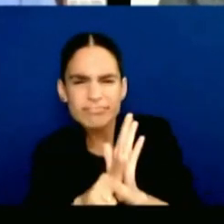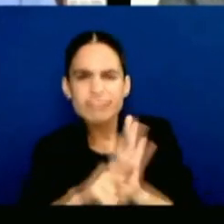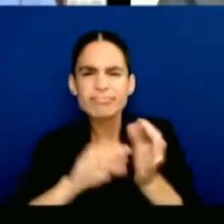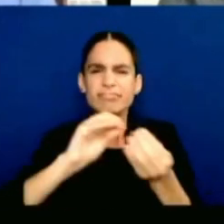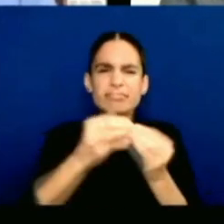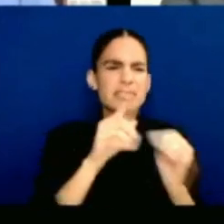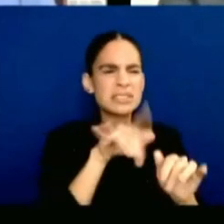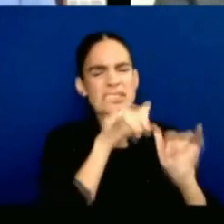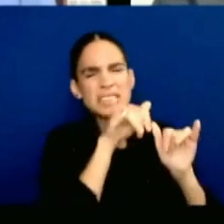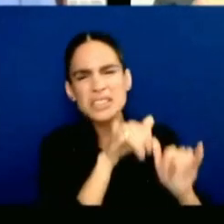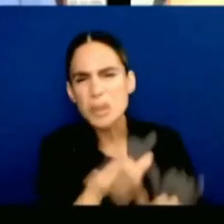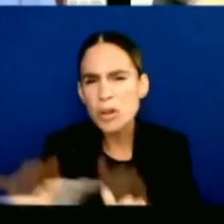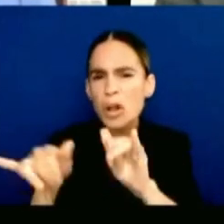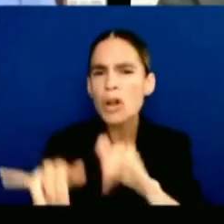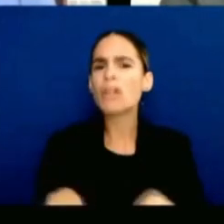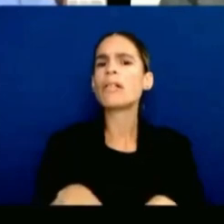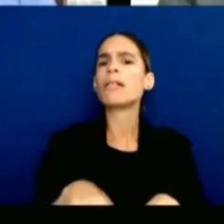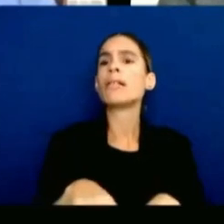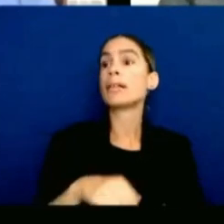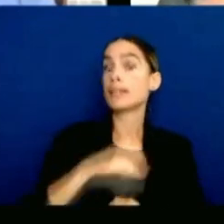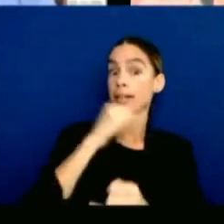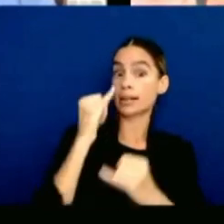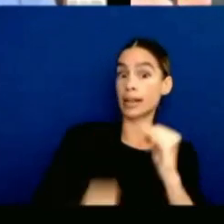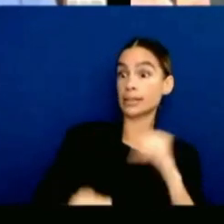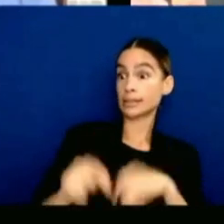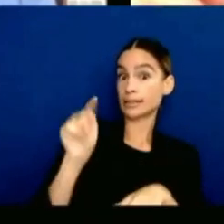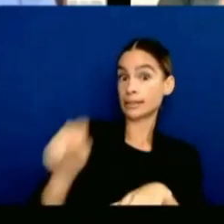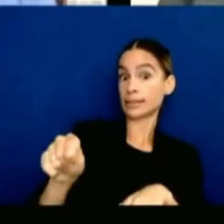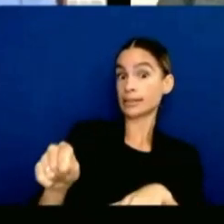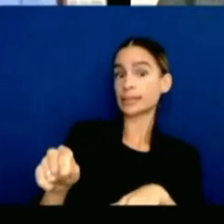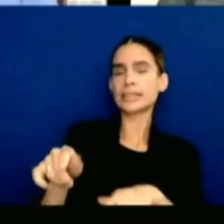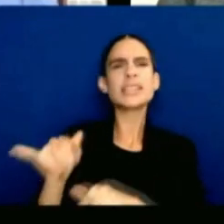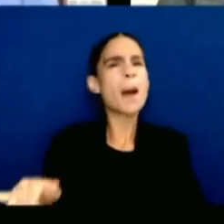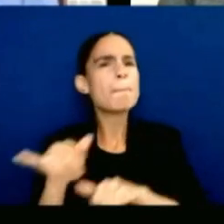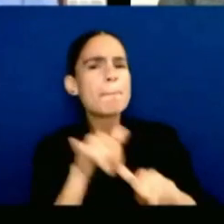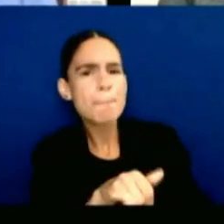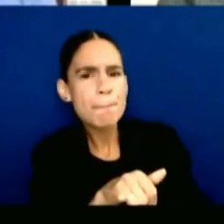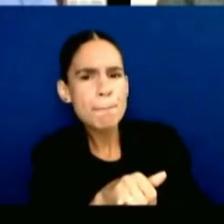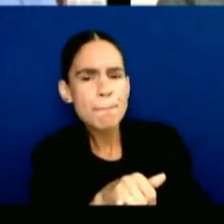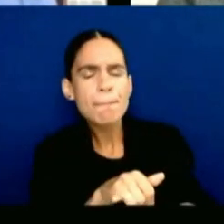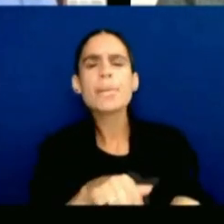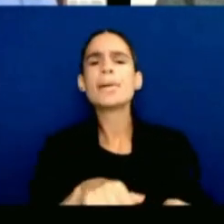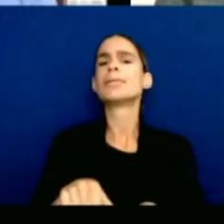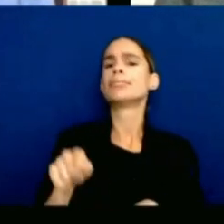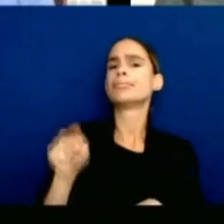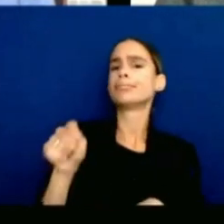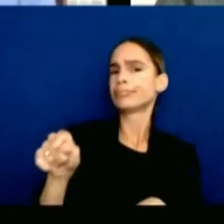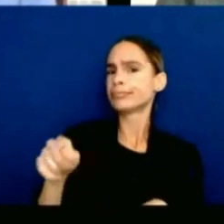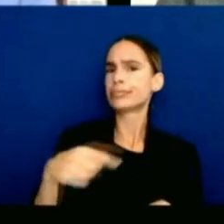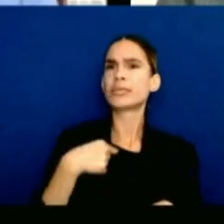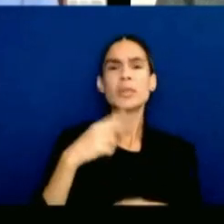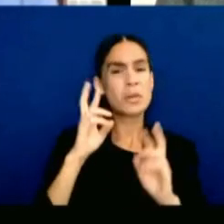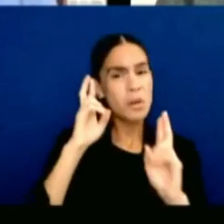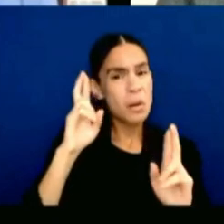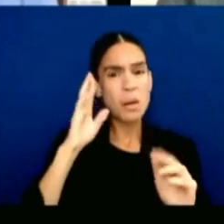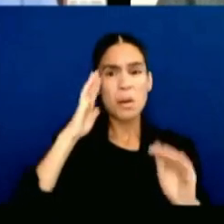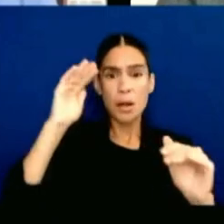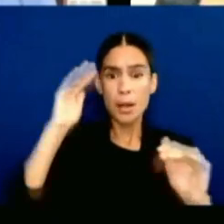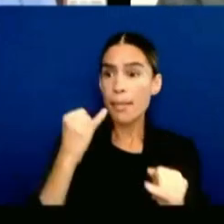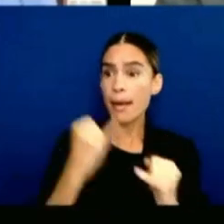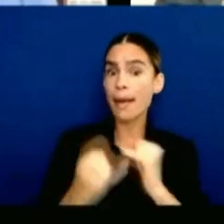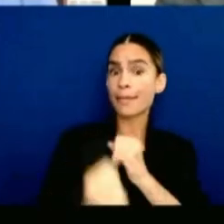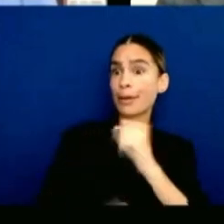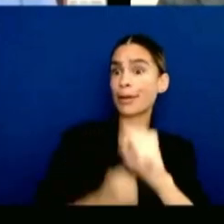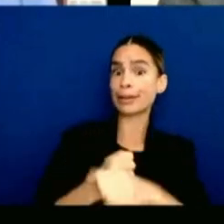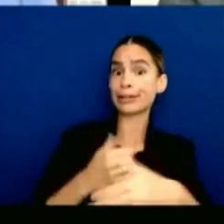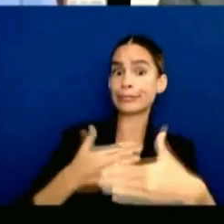same. So we hope as we go along that by the end of this year or the beginning of 2021, we will